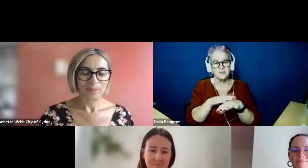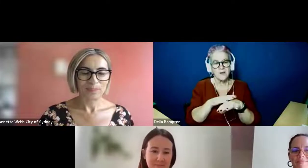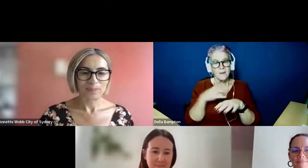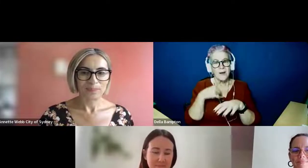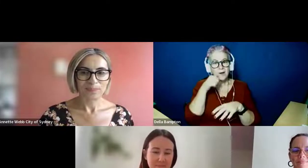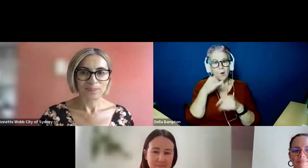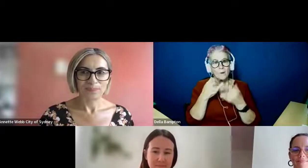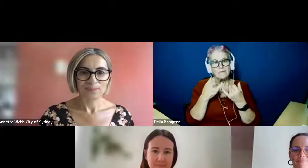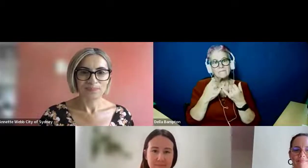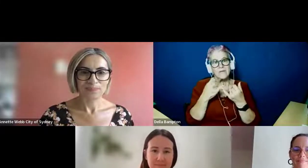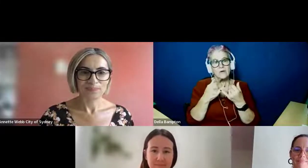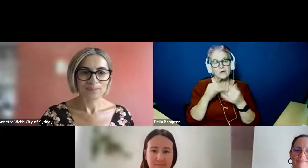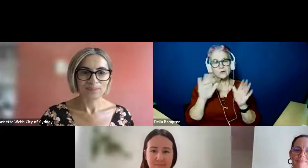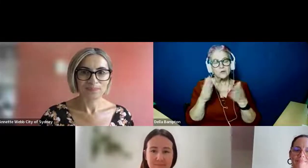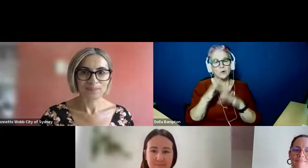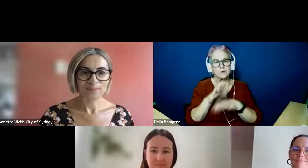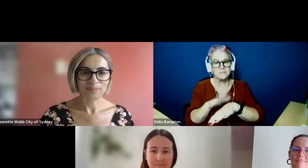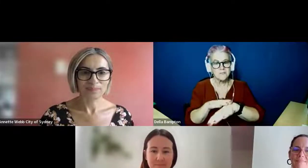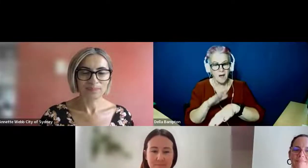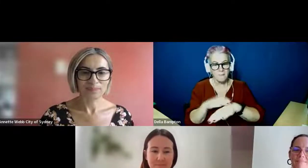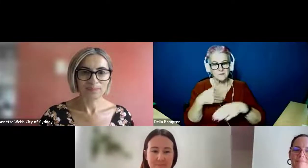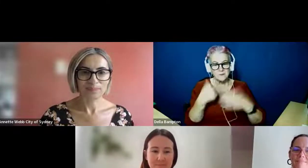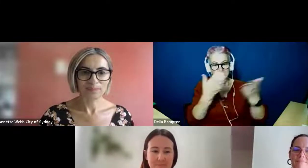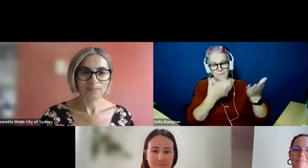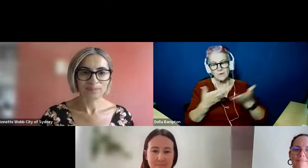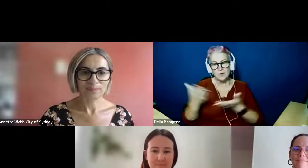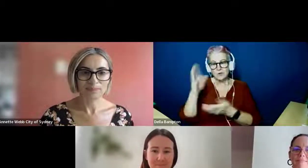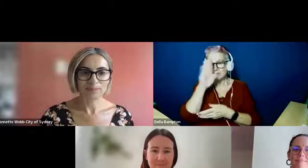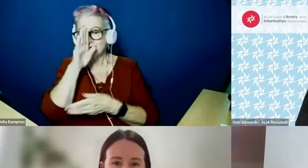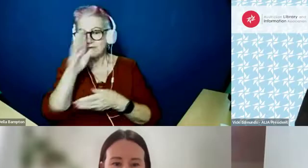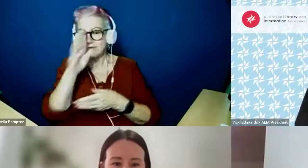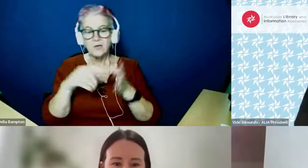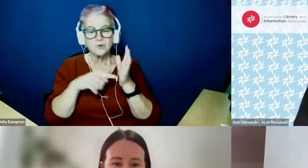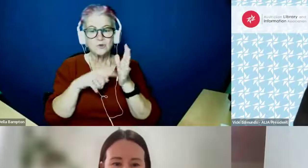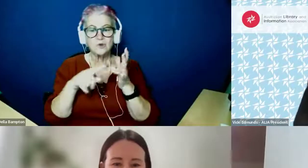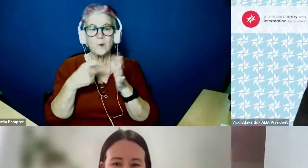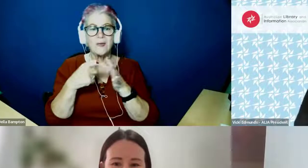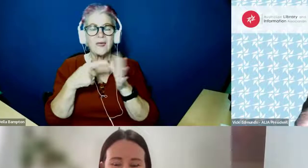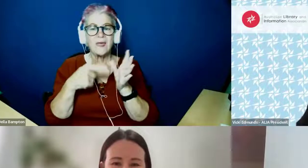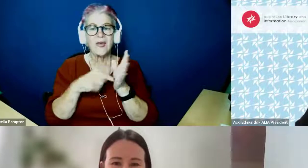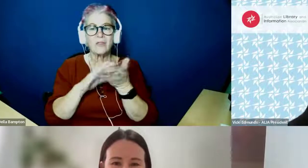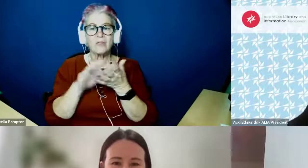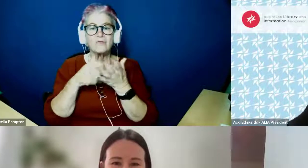tight schedule. So I am going to hand over straight away to Kathryn and her team.